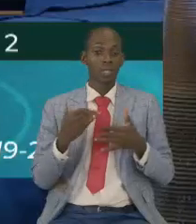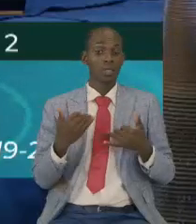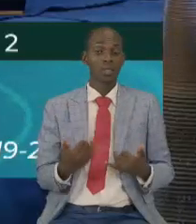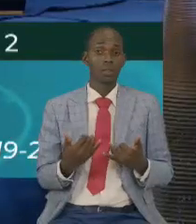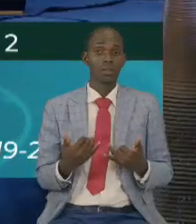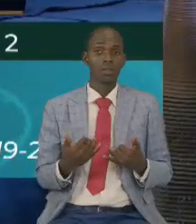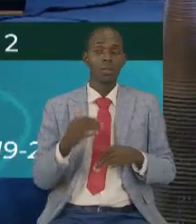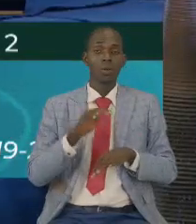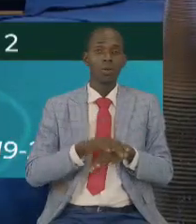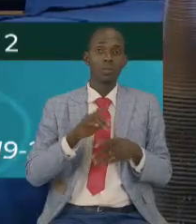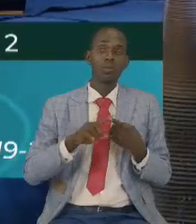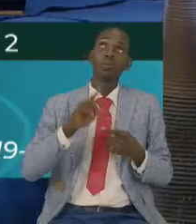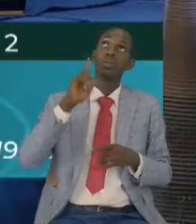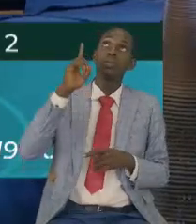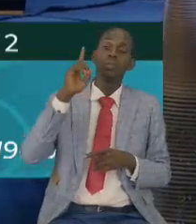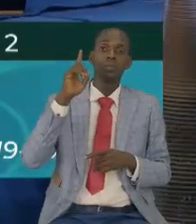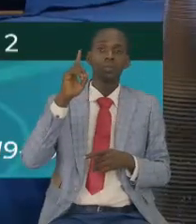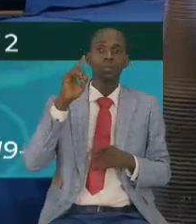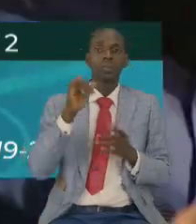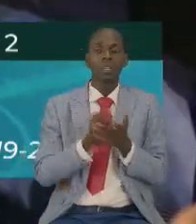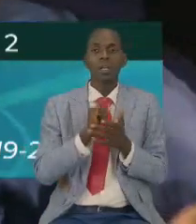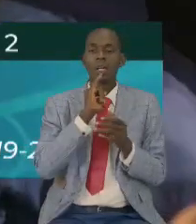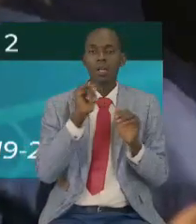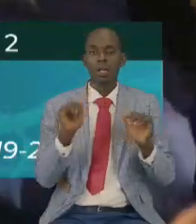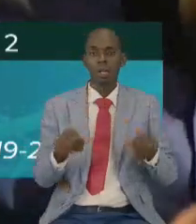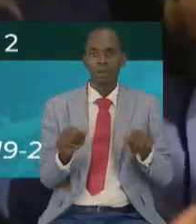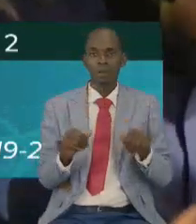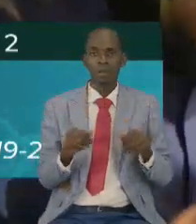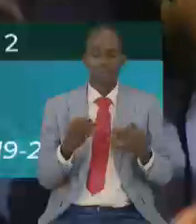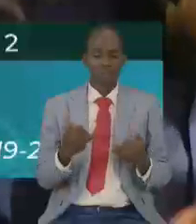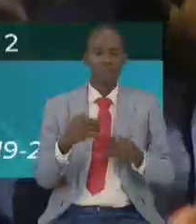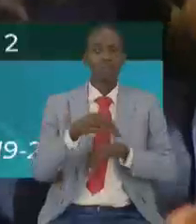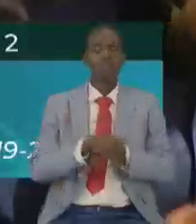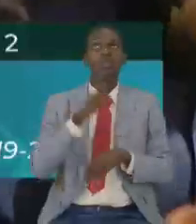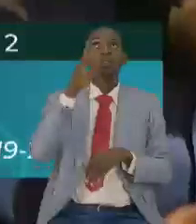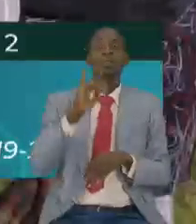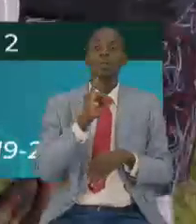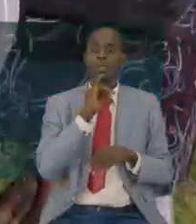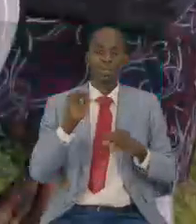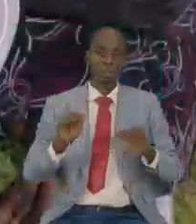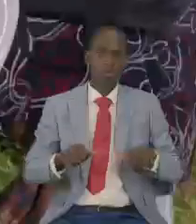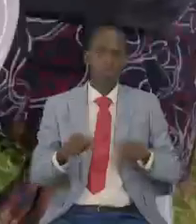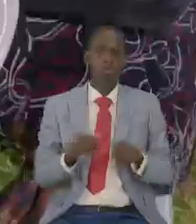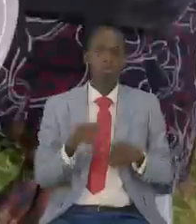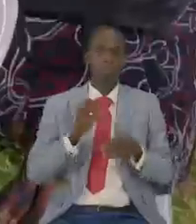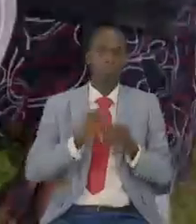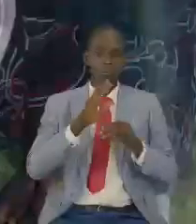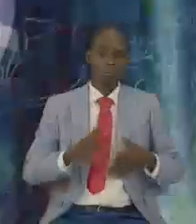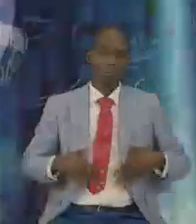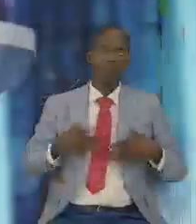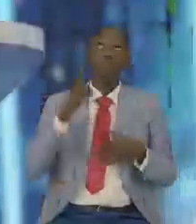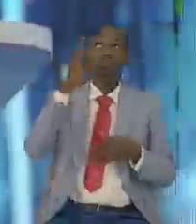is able. Tonight, God is able. In your life, God is able. On your wife, on